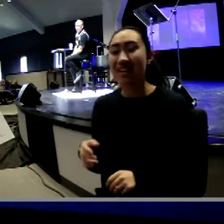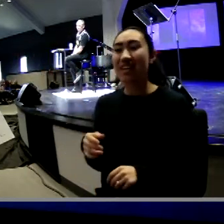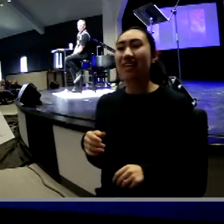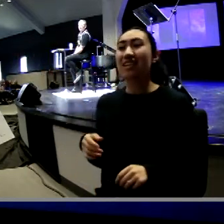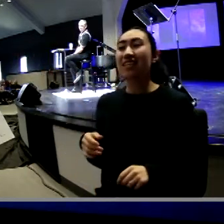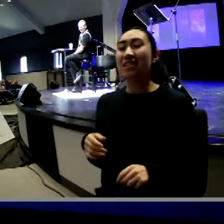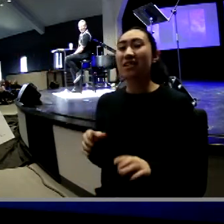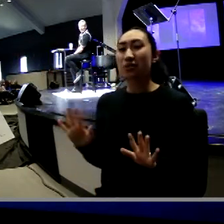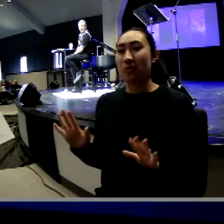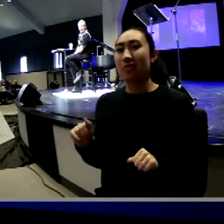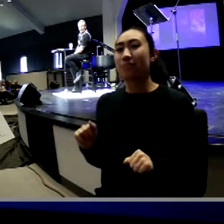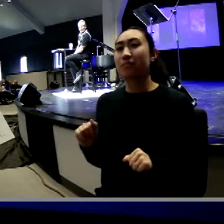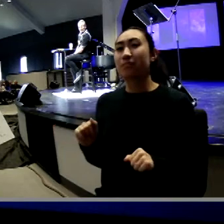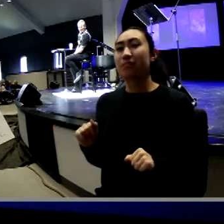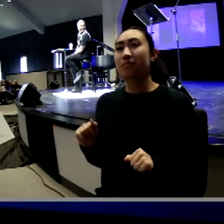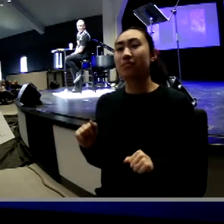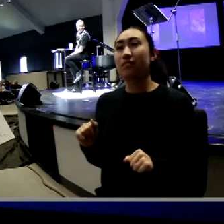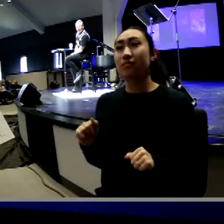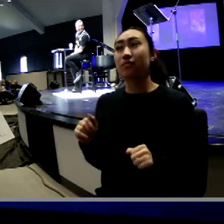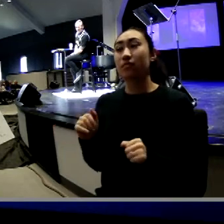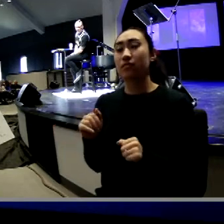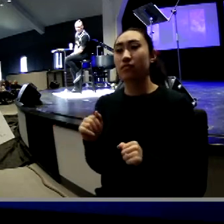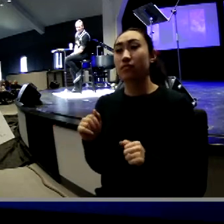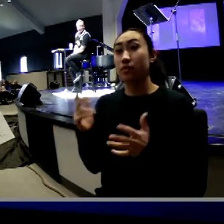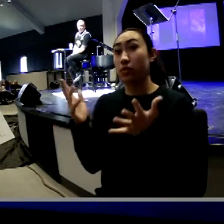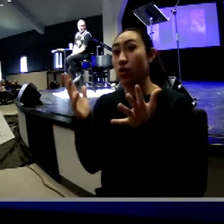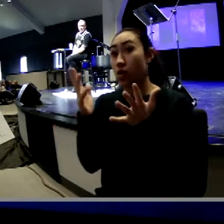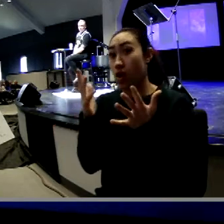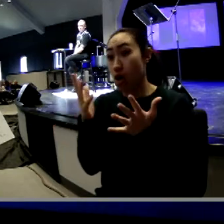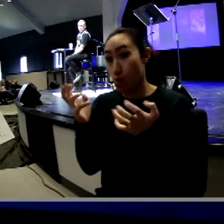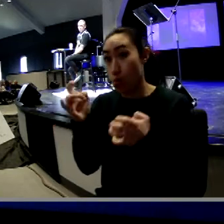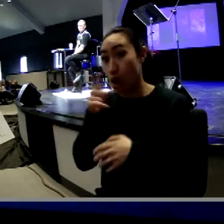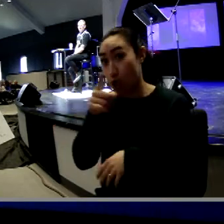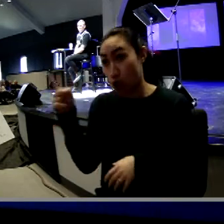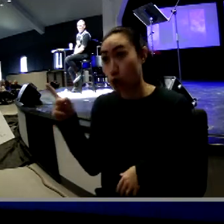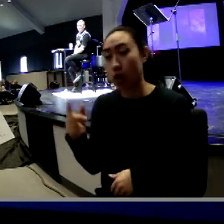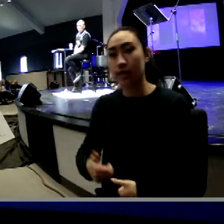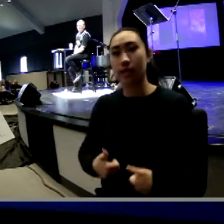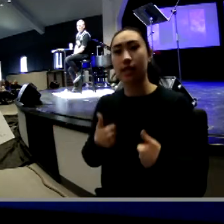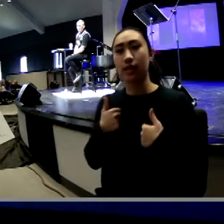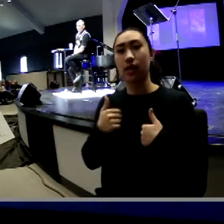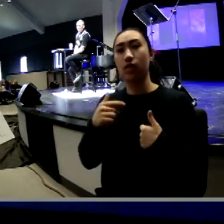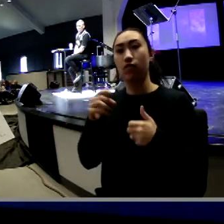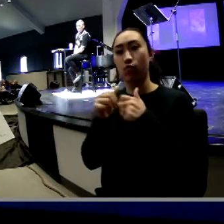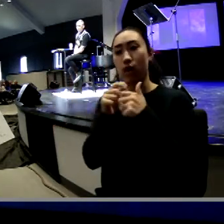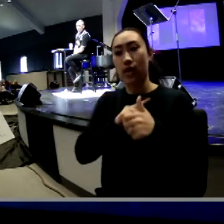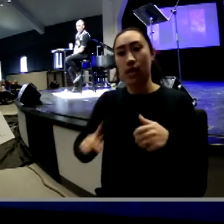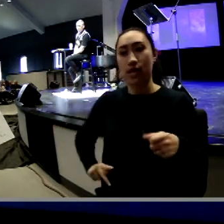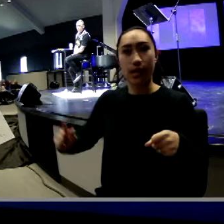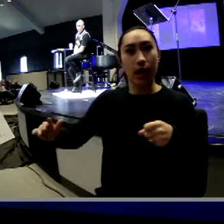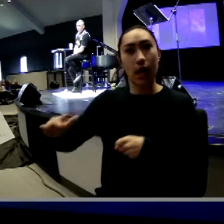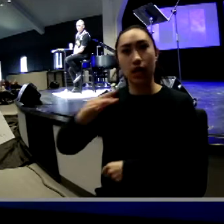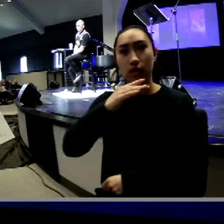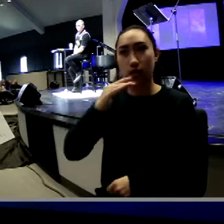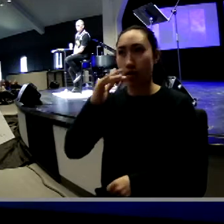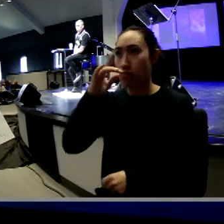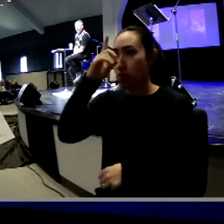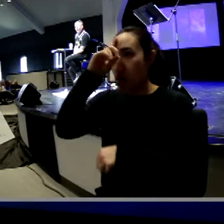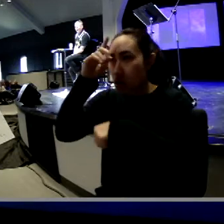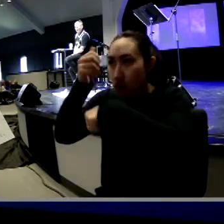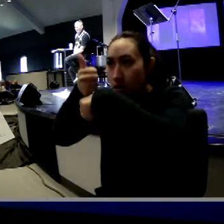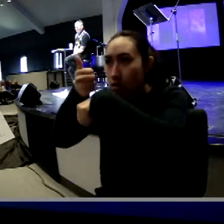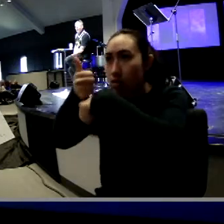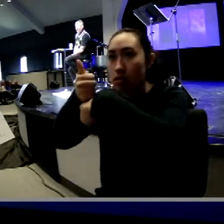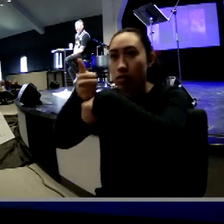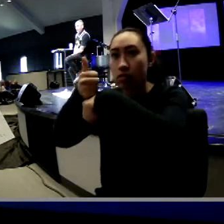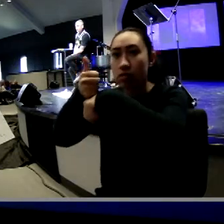think kingdom. You need to live kingdom. Stop having a myopic view of the